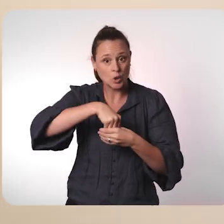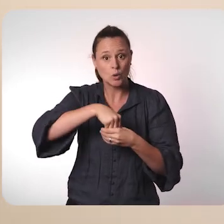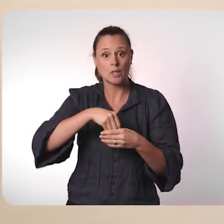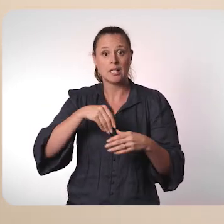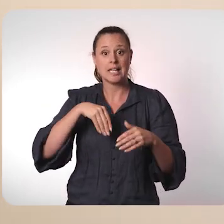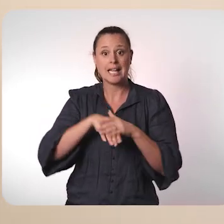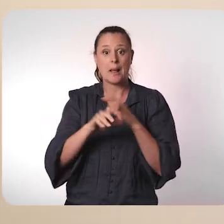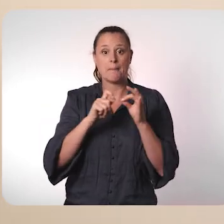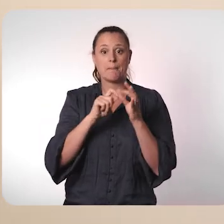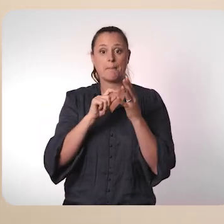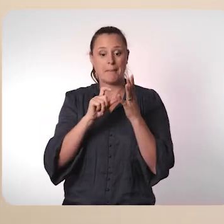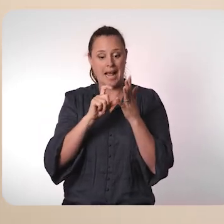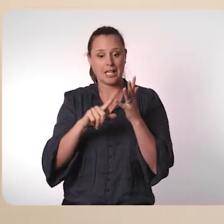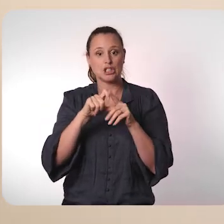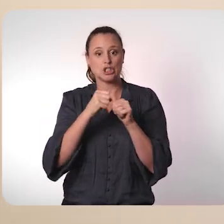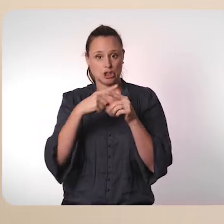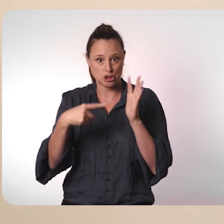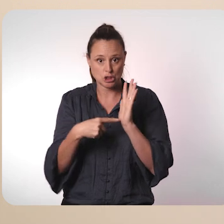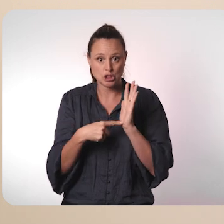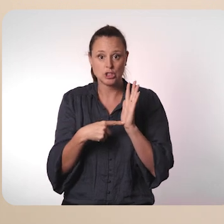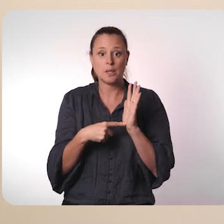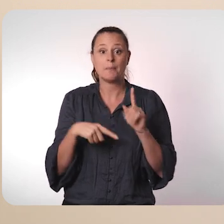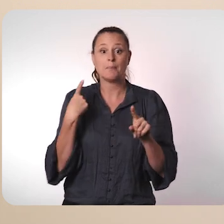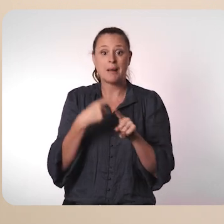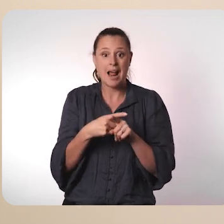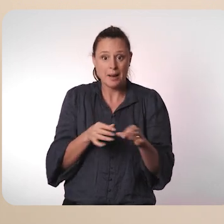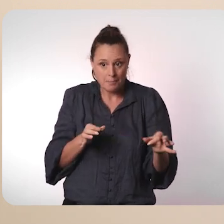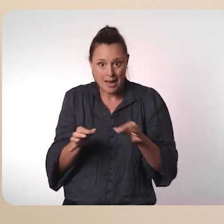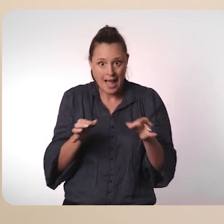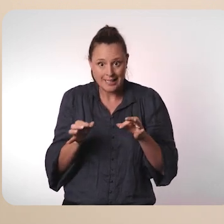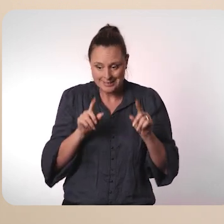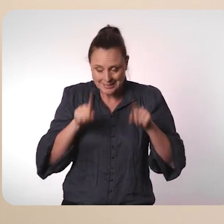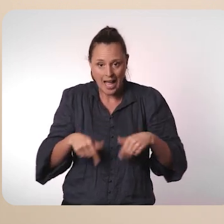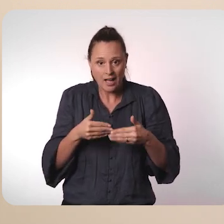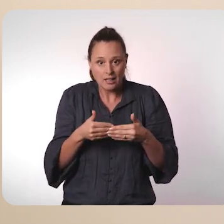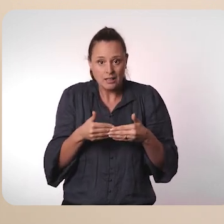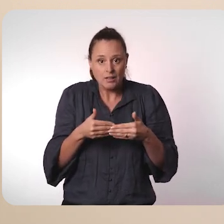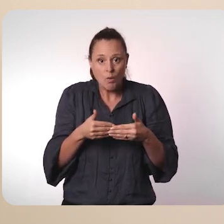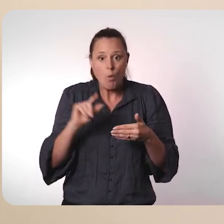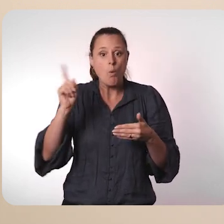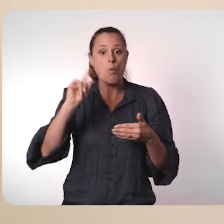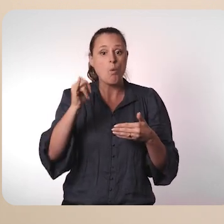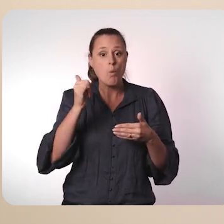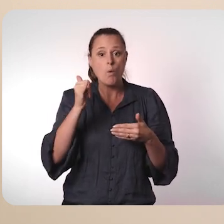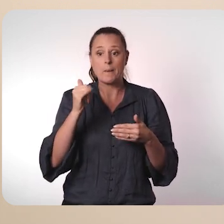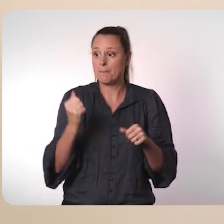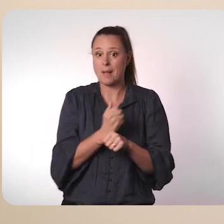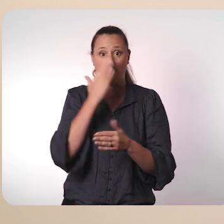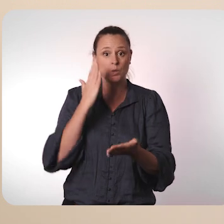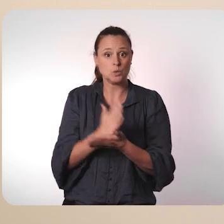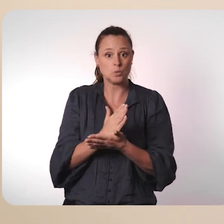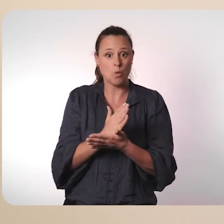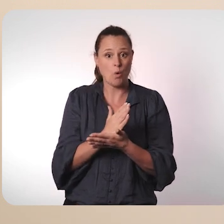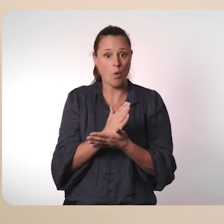beginning. Having policies in place that might include disability leave so that employees with disability aren't penalised